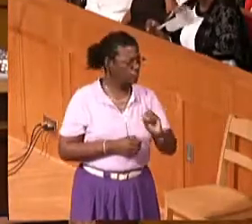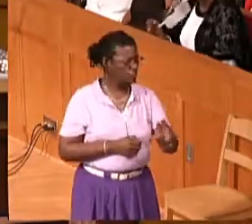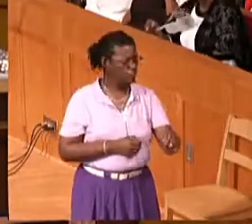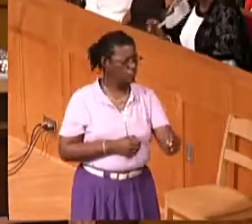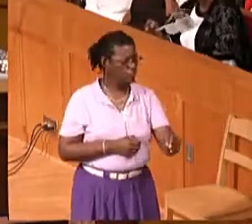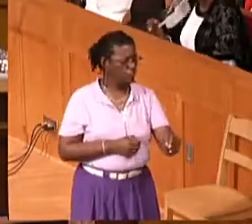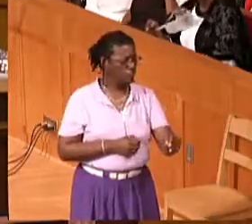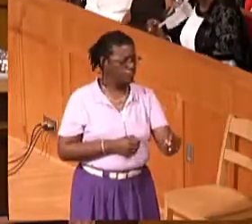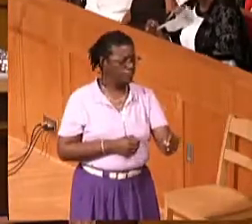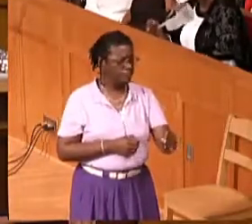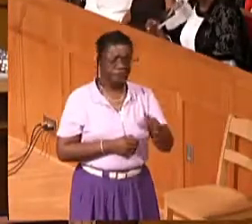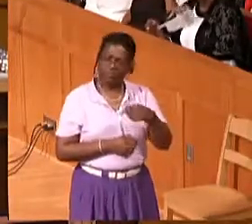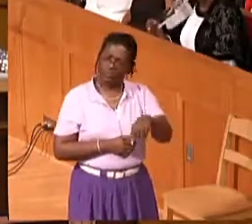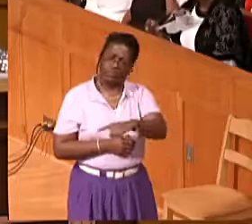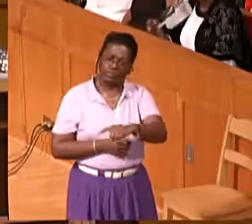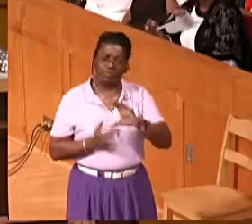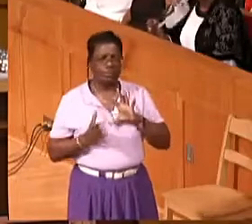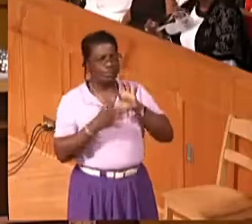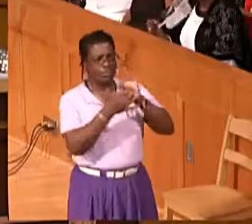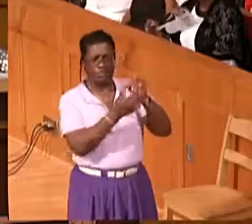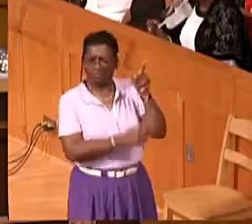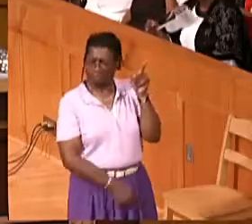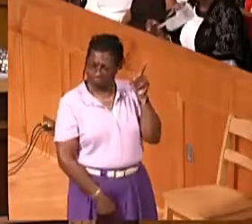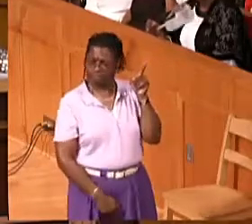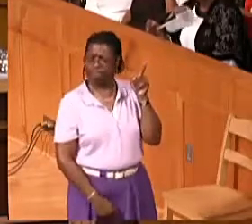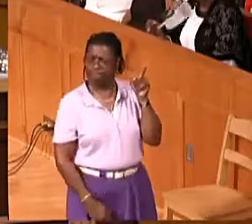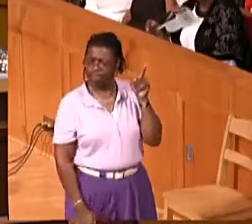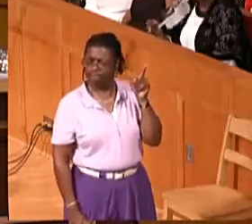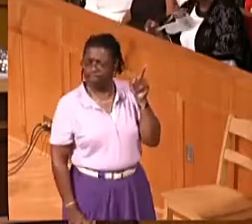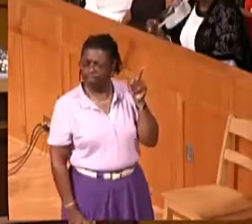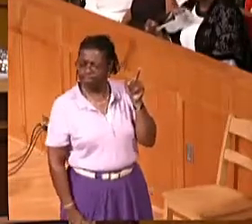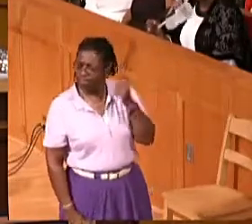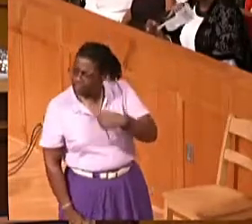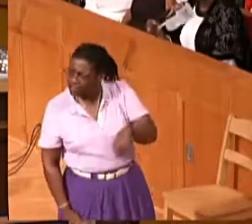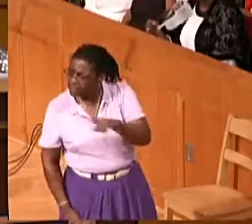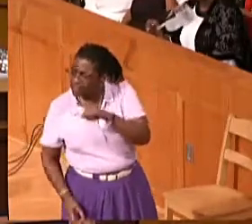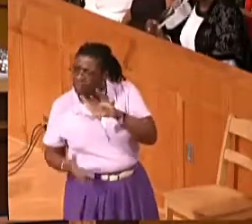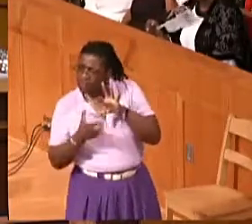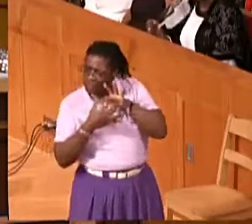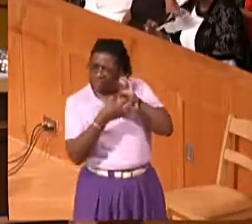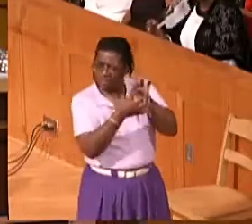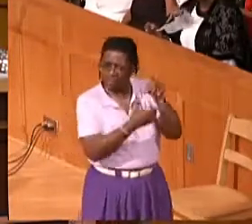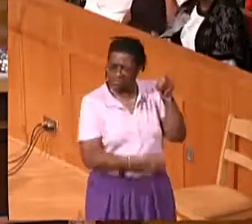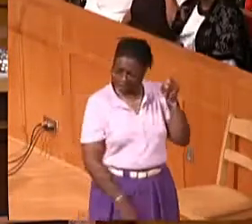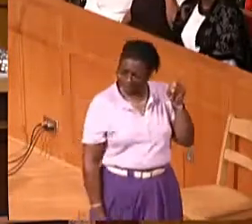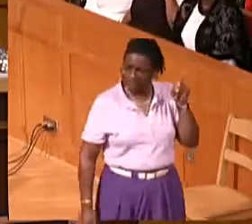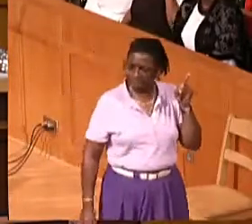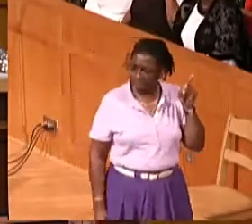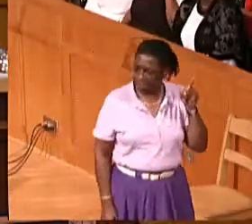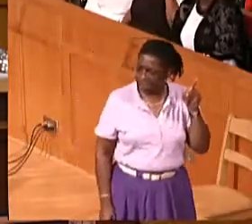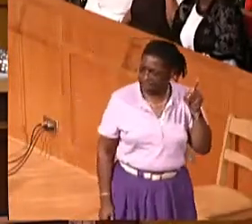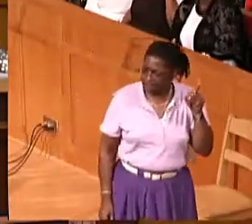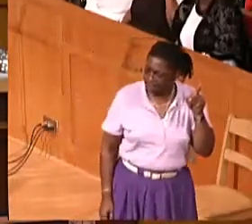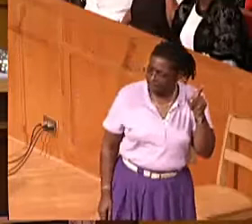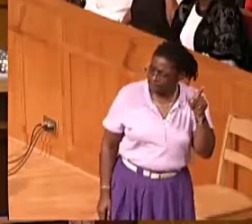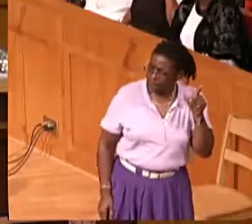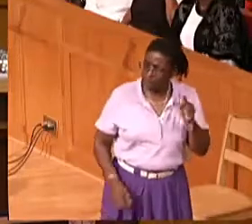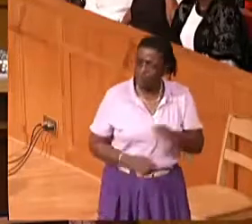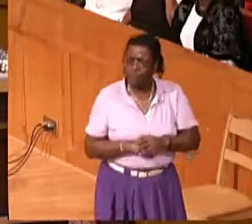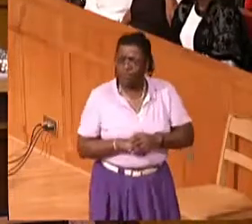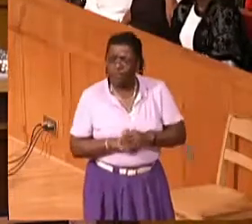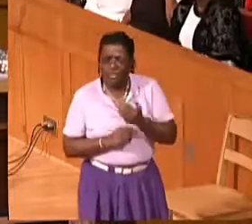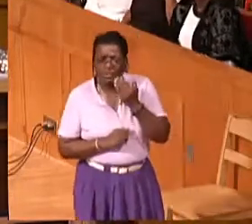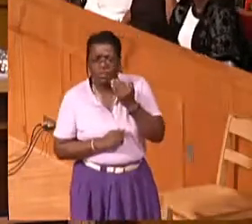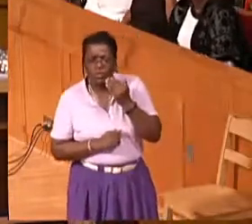You belong to God. I said, you belong to God. I know you got it going on. I